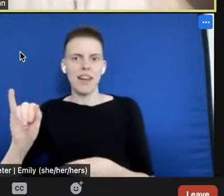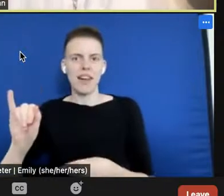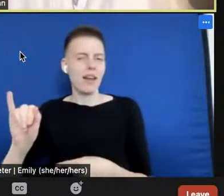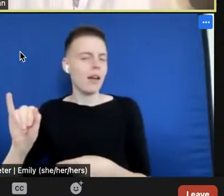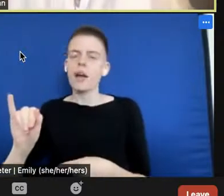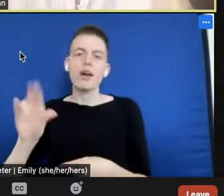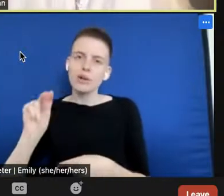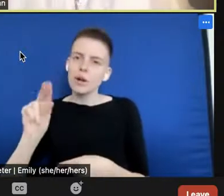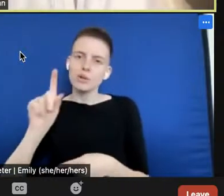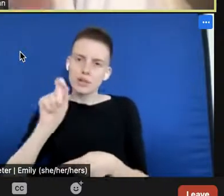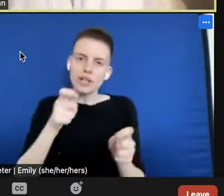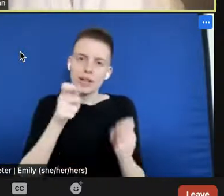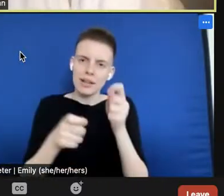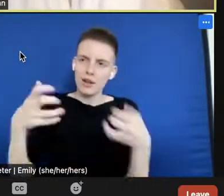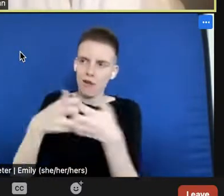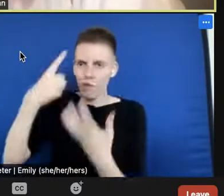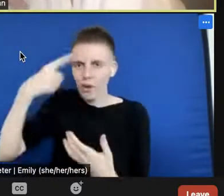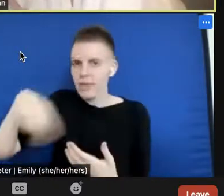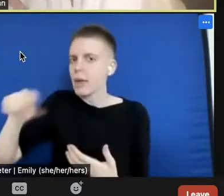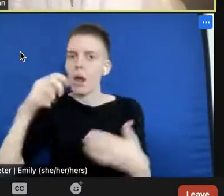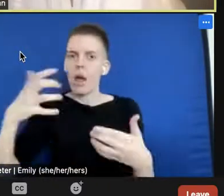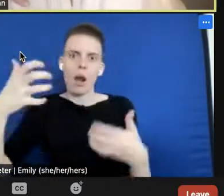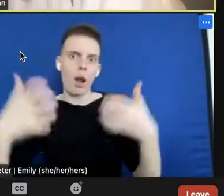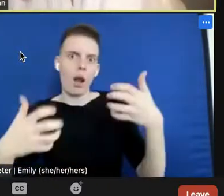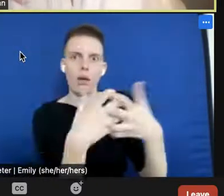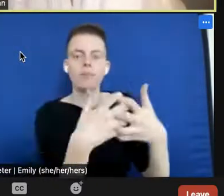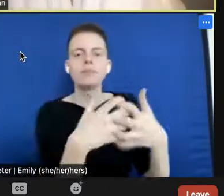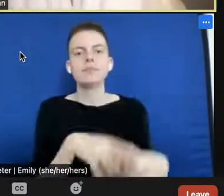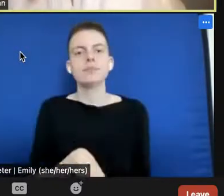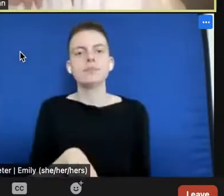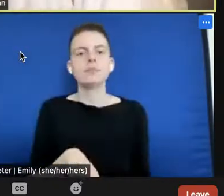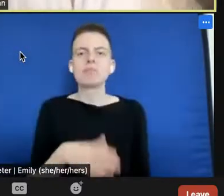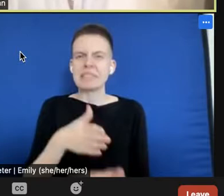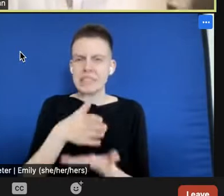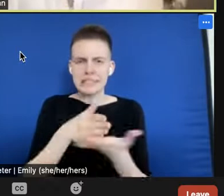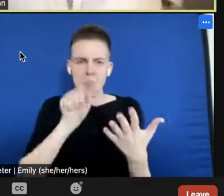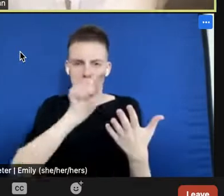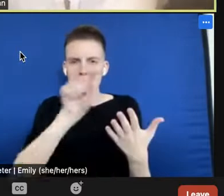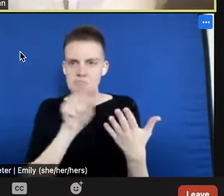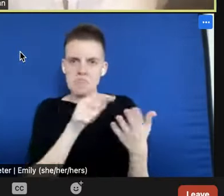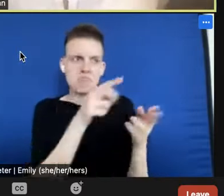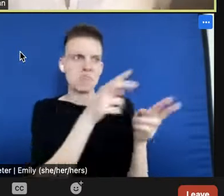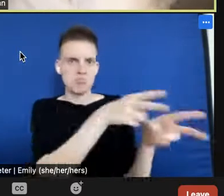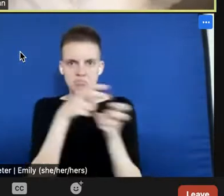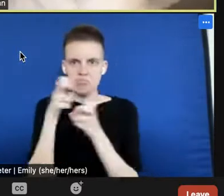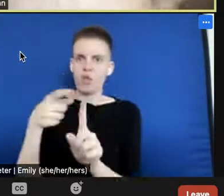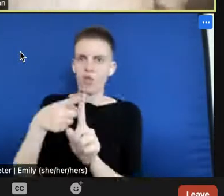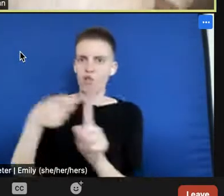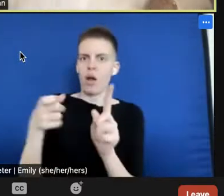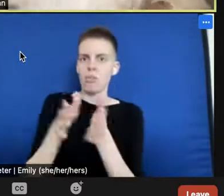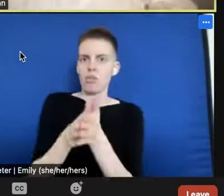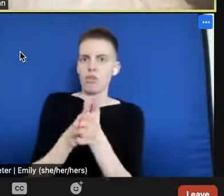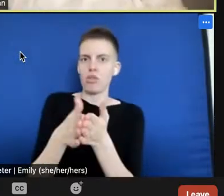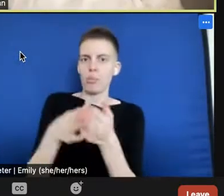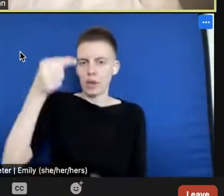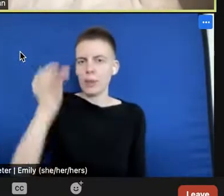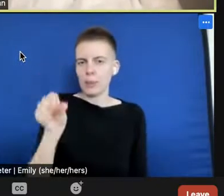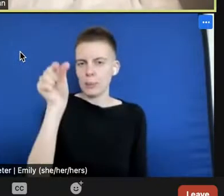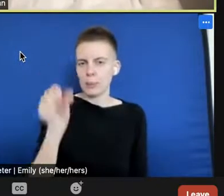I'm not going to ask you to read all this. Some of the content is directly from the booklet about learning media assessment, about